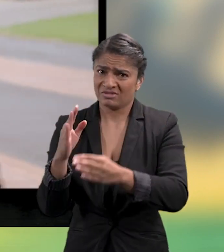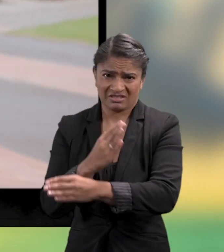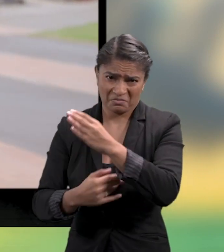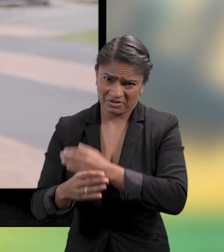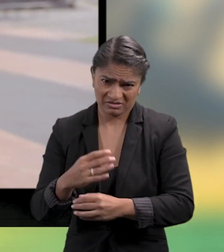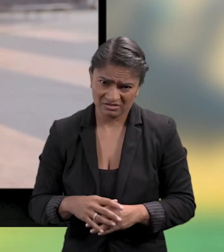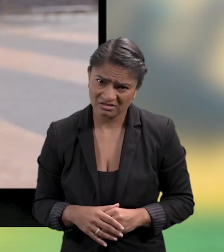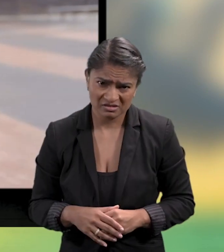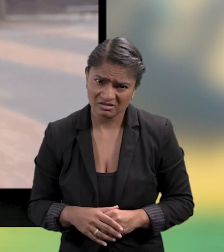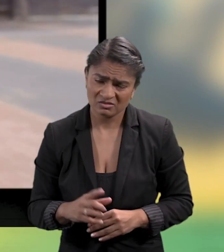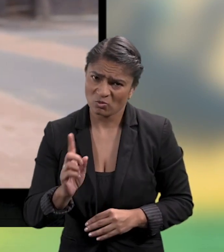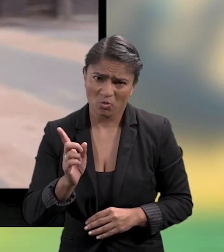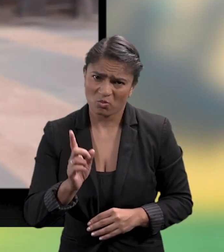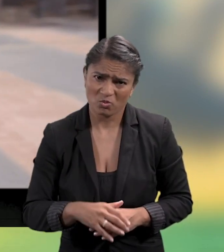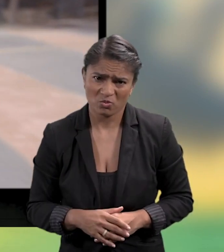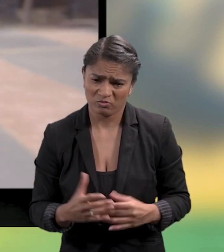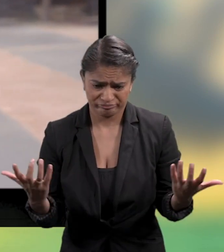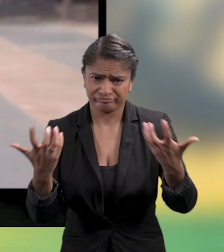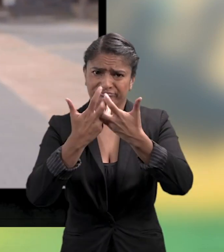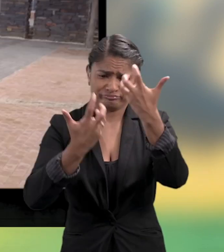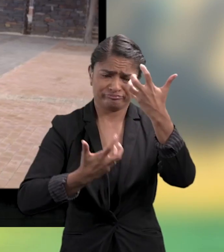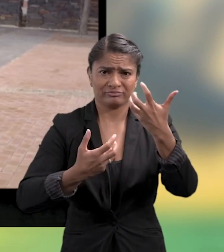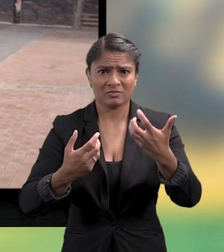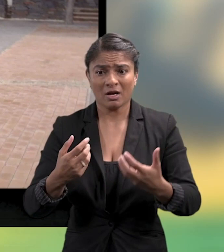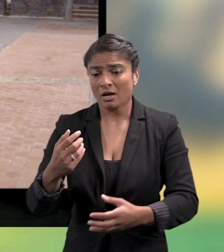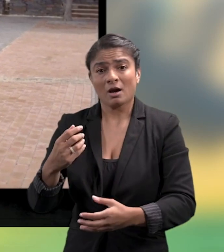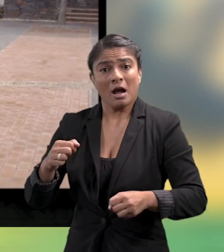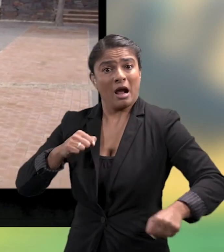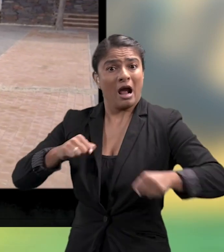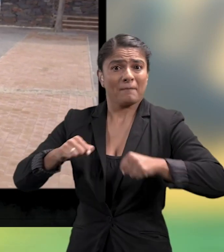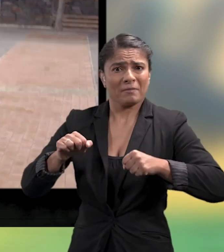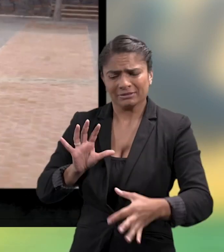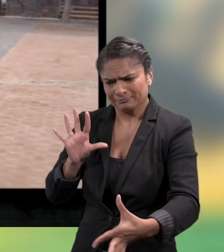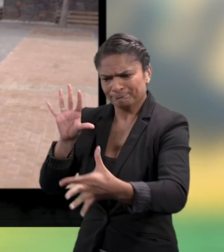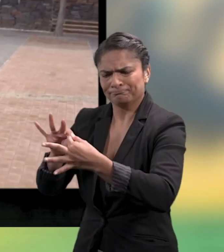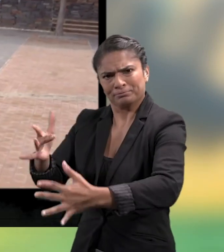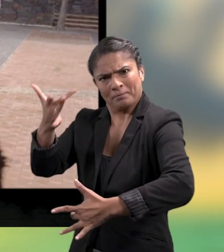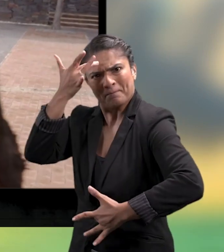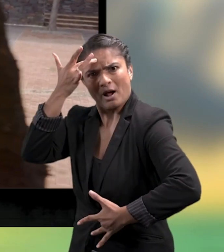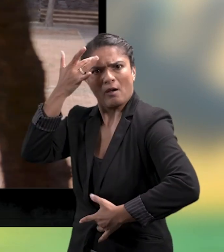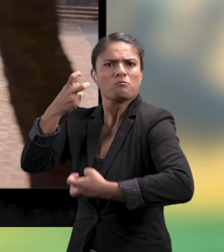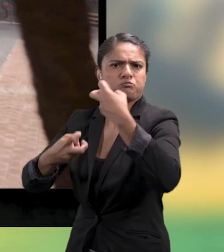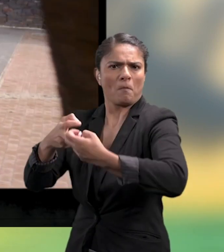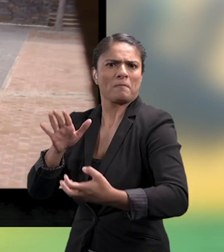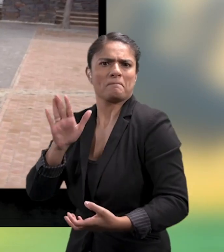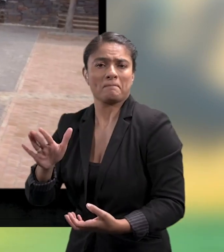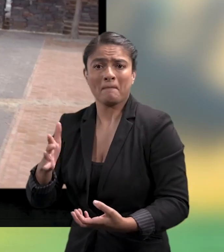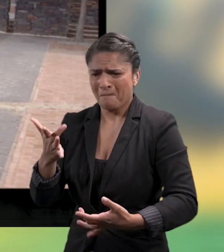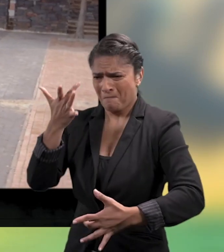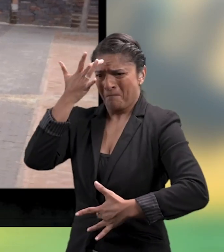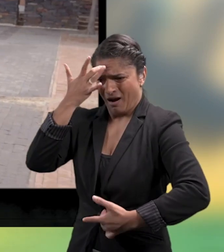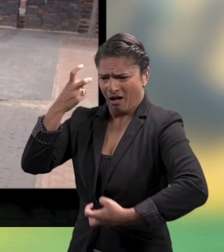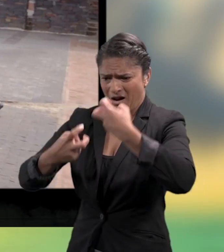not define epilepsy as a disability. We say it's a pure medical condition. So if it is a